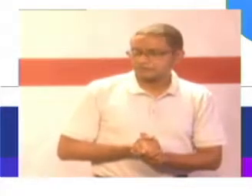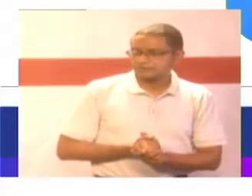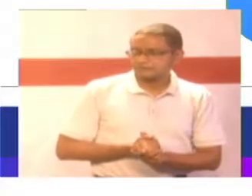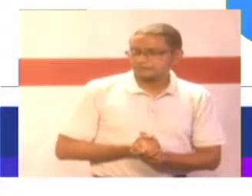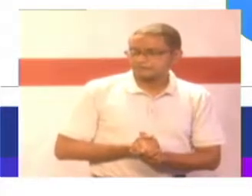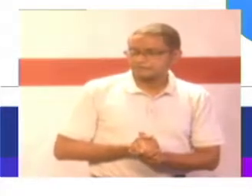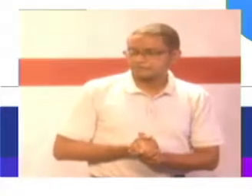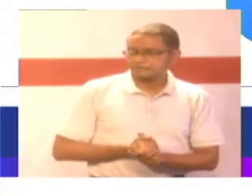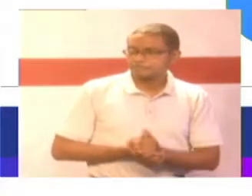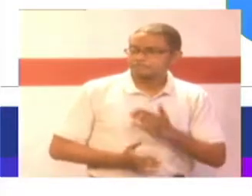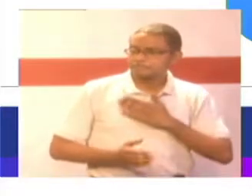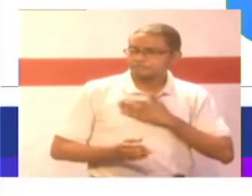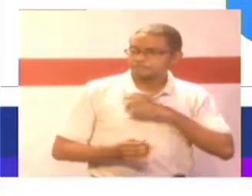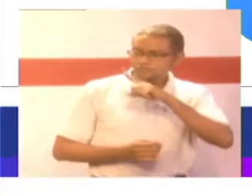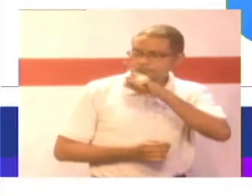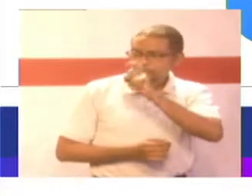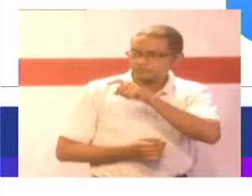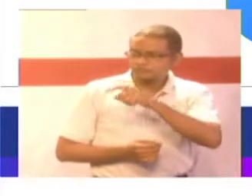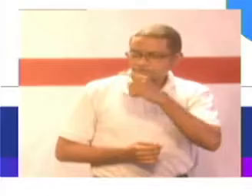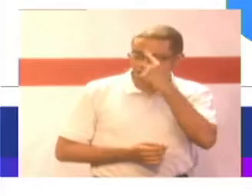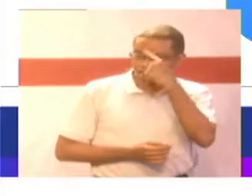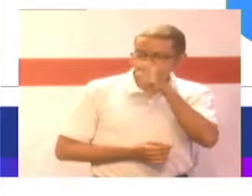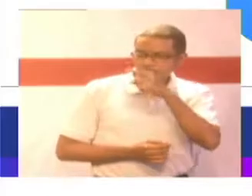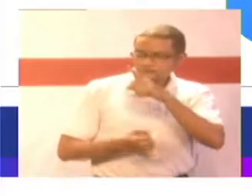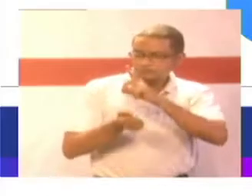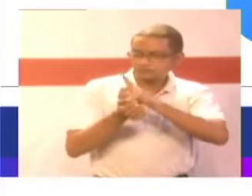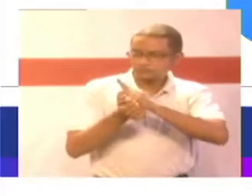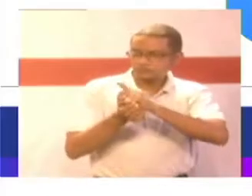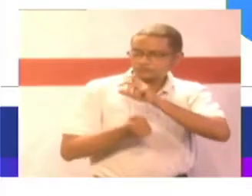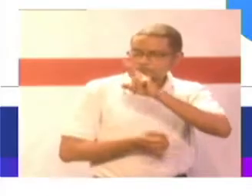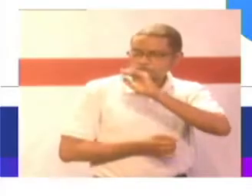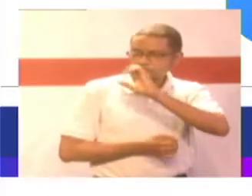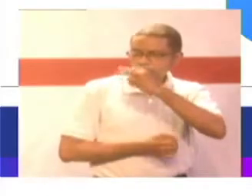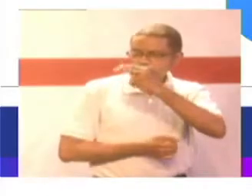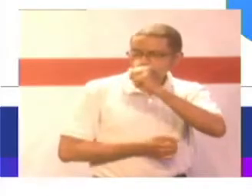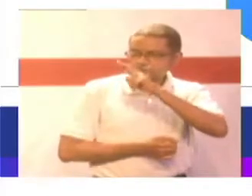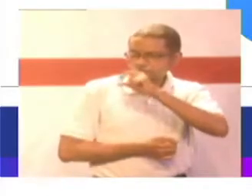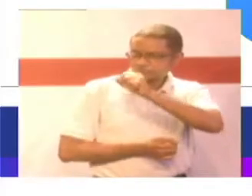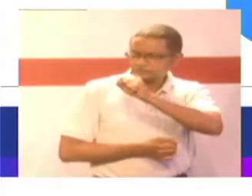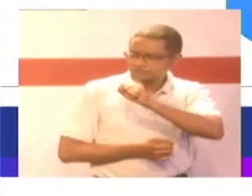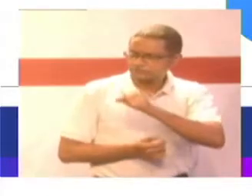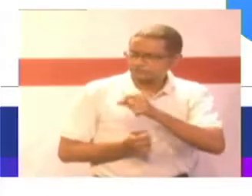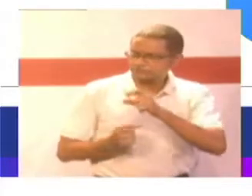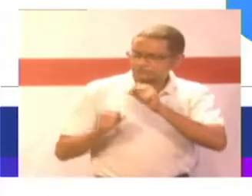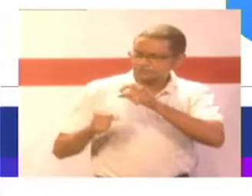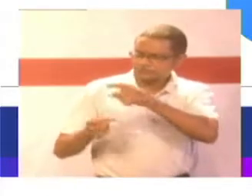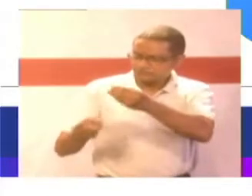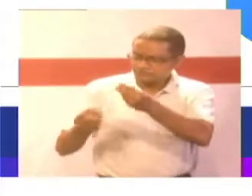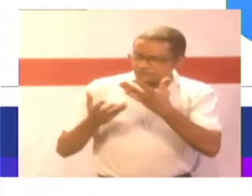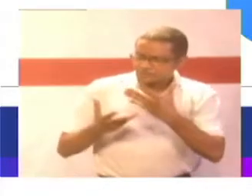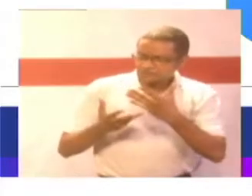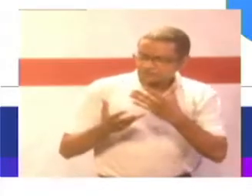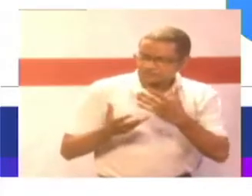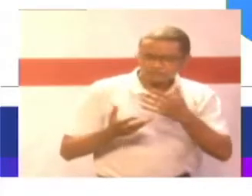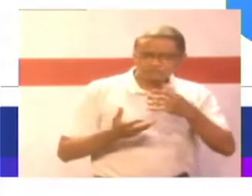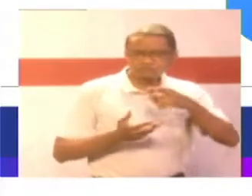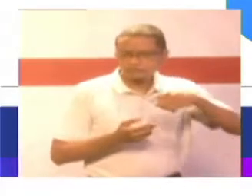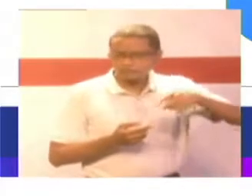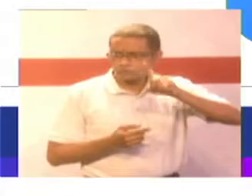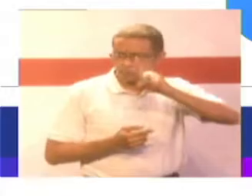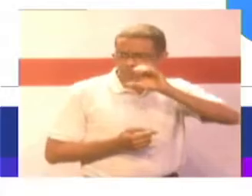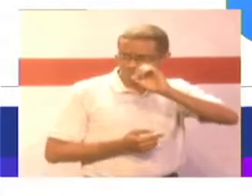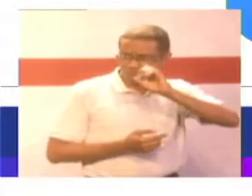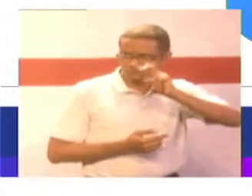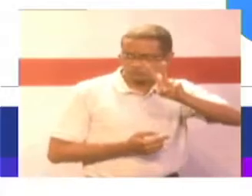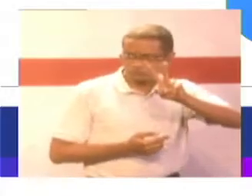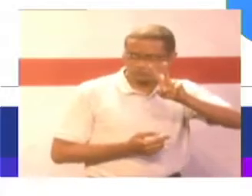newspapers. My questions are for Dr. Abdul Richards. Doctor, can you tell us how many of the 102 confirmed